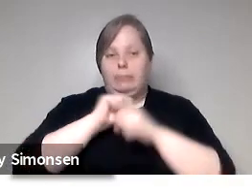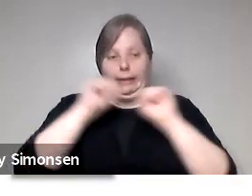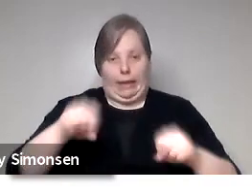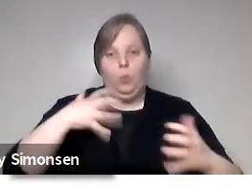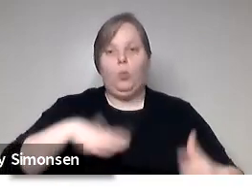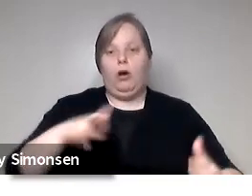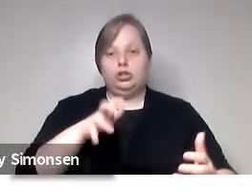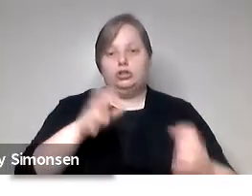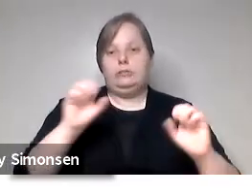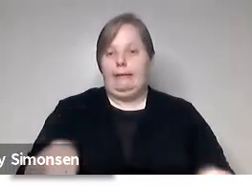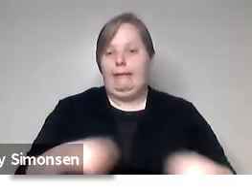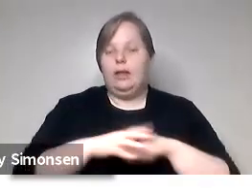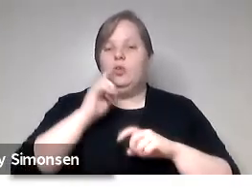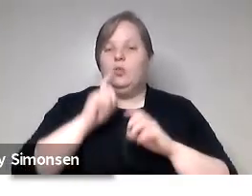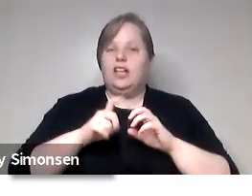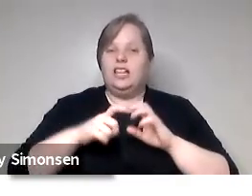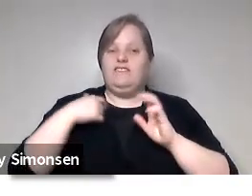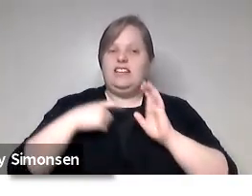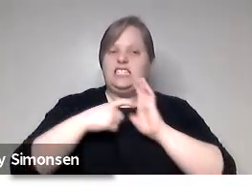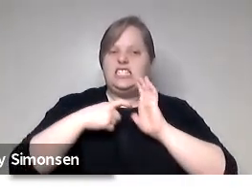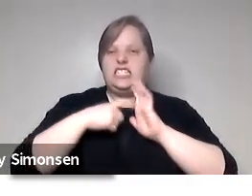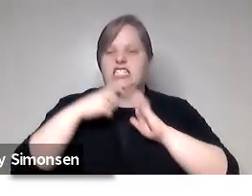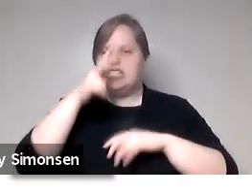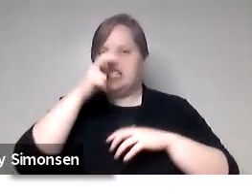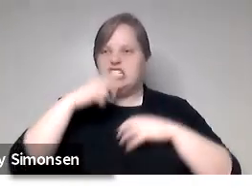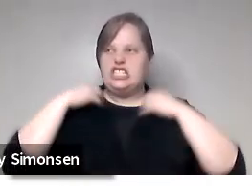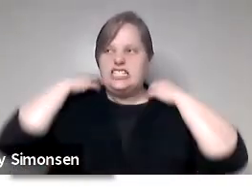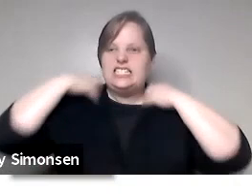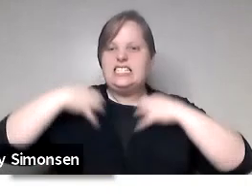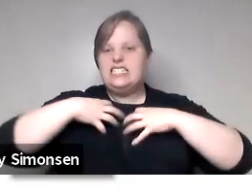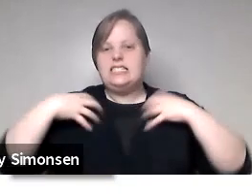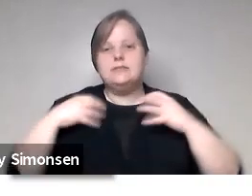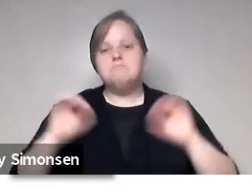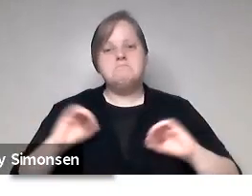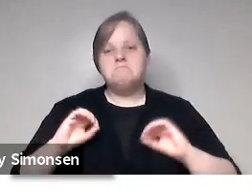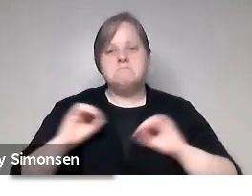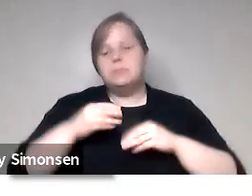It doesn't scratch and itch. It's smooth, but it still has a raised